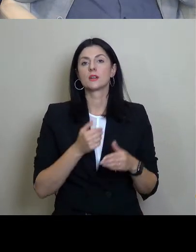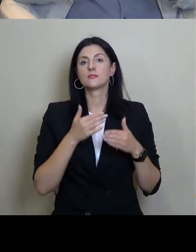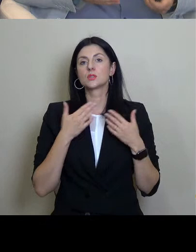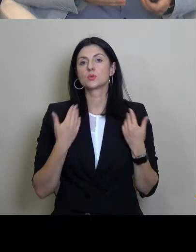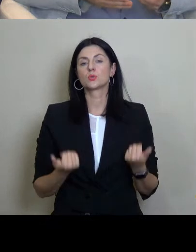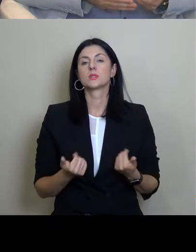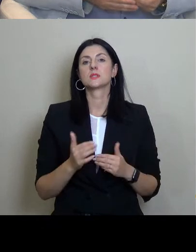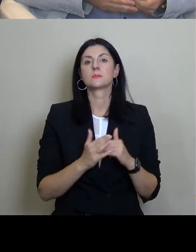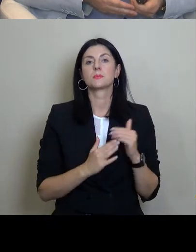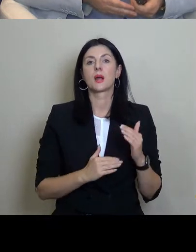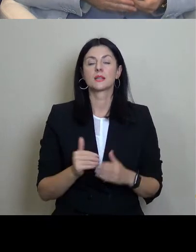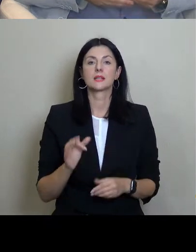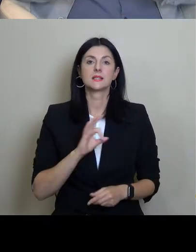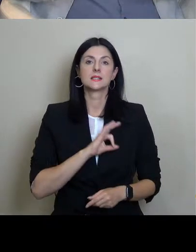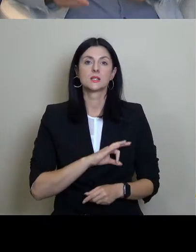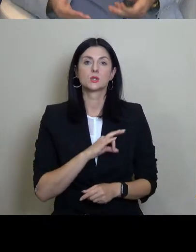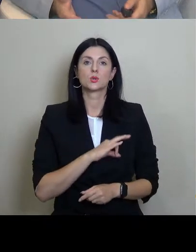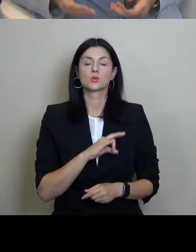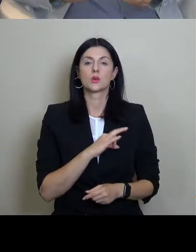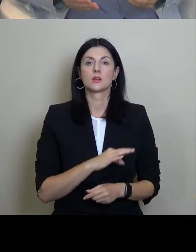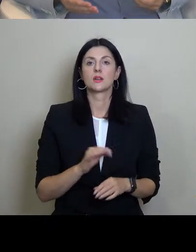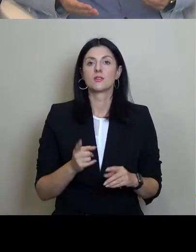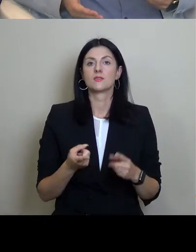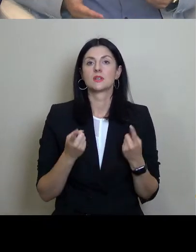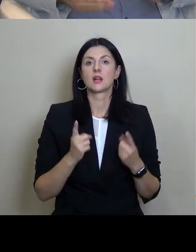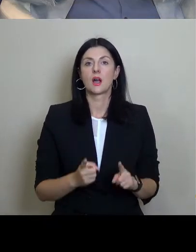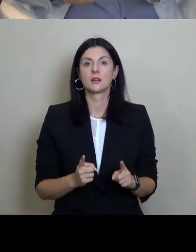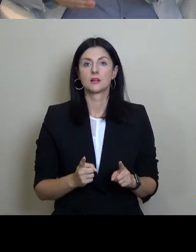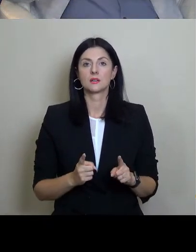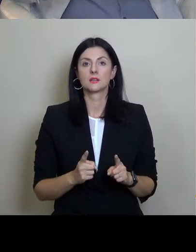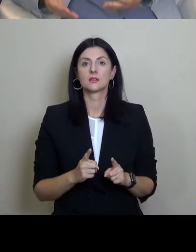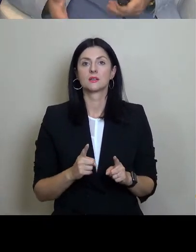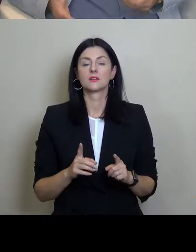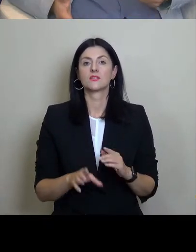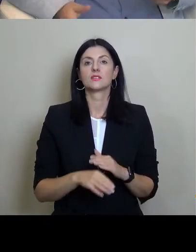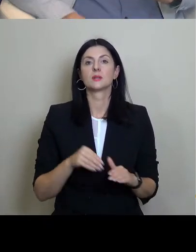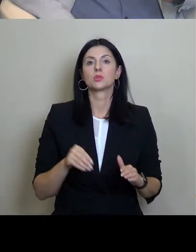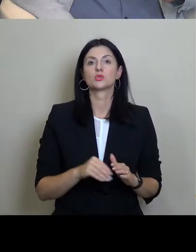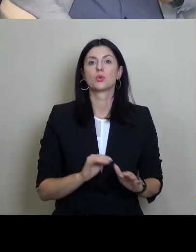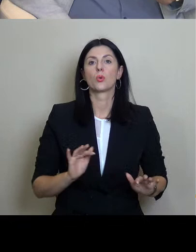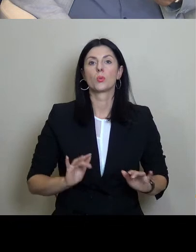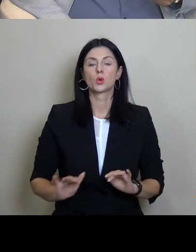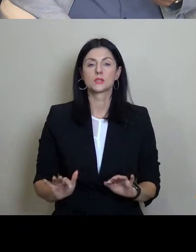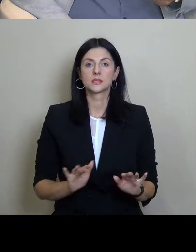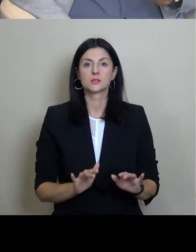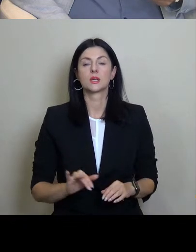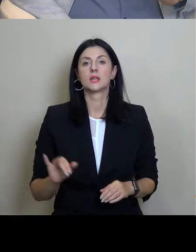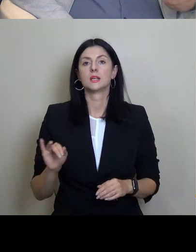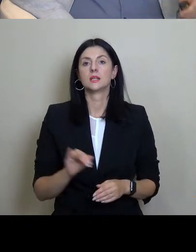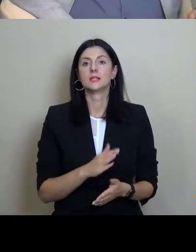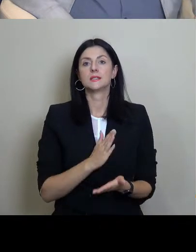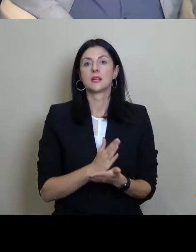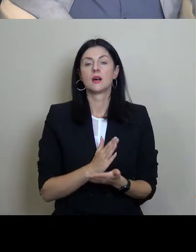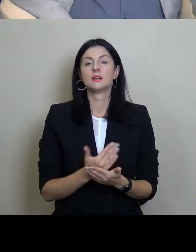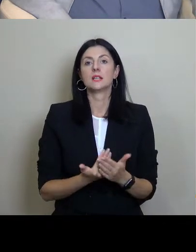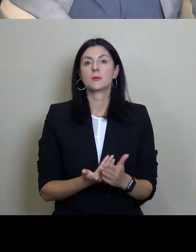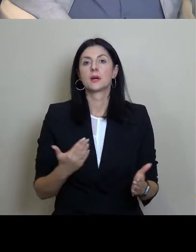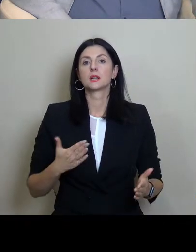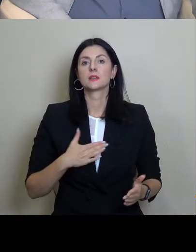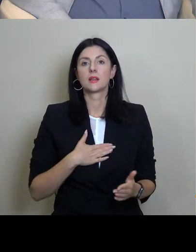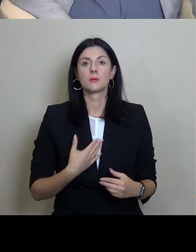the result of the conflict in legislation and lack of a practical application of the